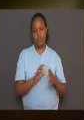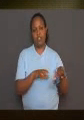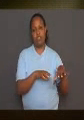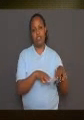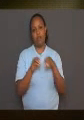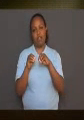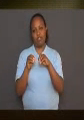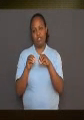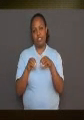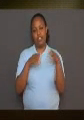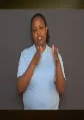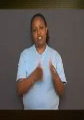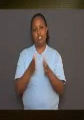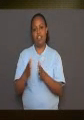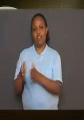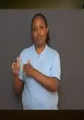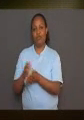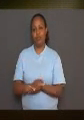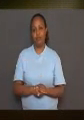Students, let's get ready.